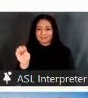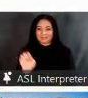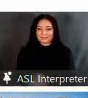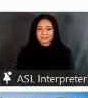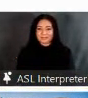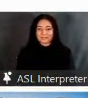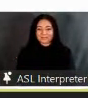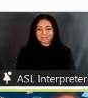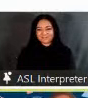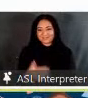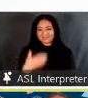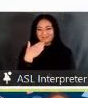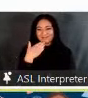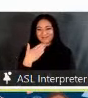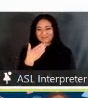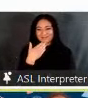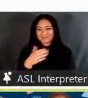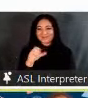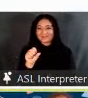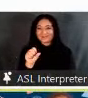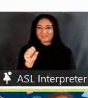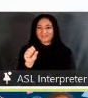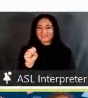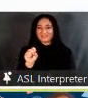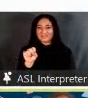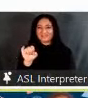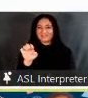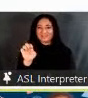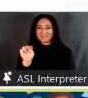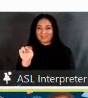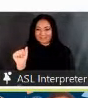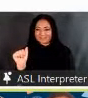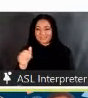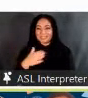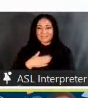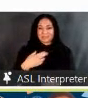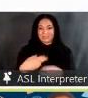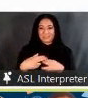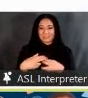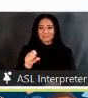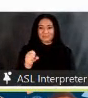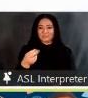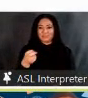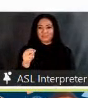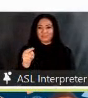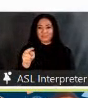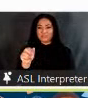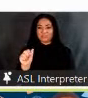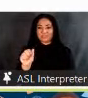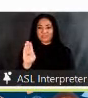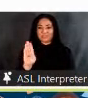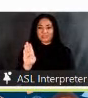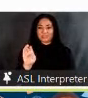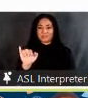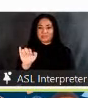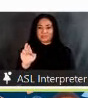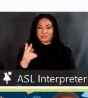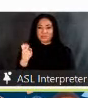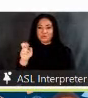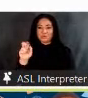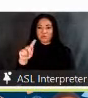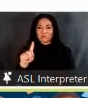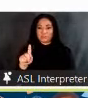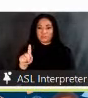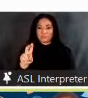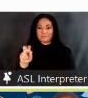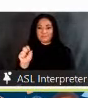Thank you, Sienna. As Sienna mentioned, my name is Shanna Burkholz-Vasquez, and I'm the administrator of the UPK